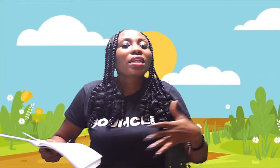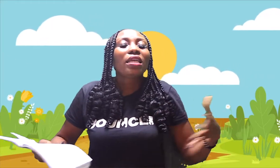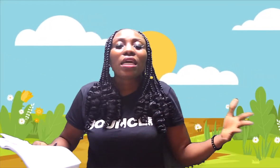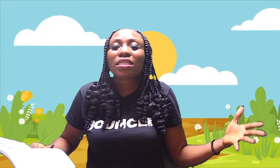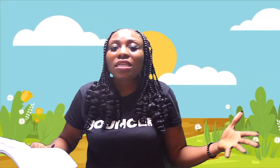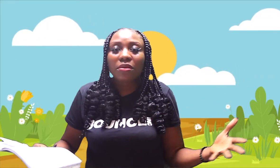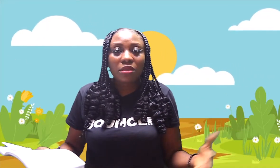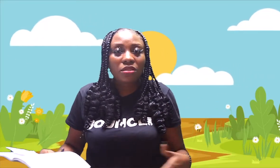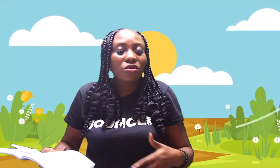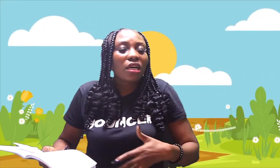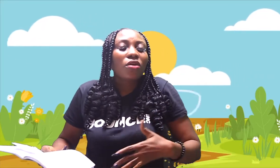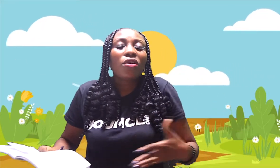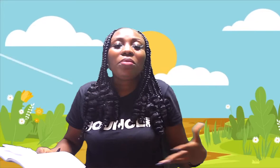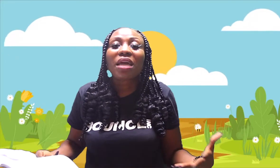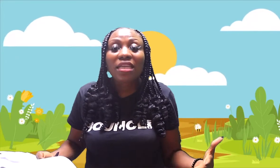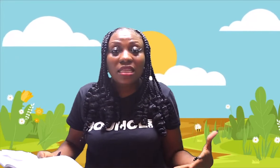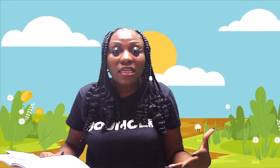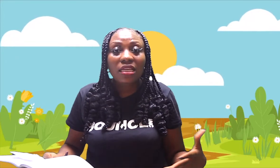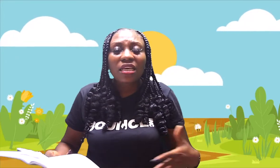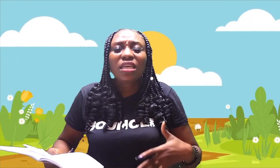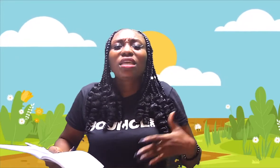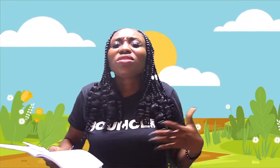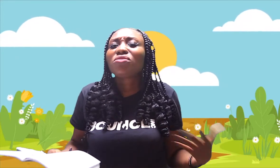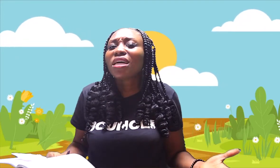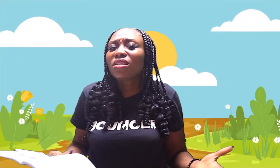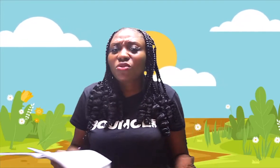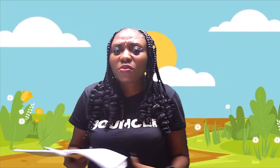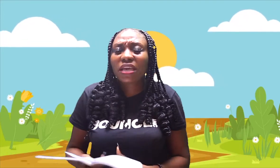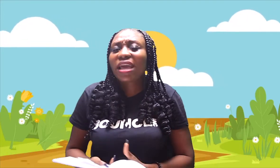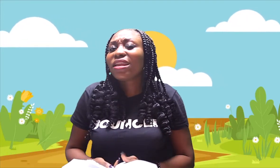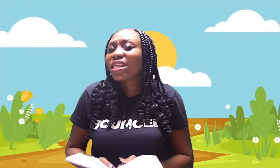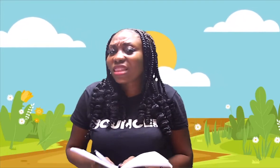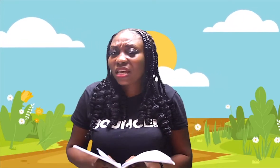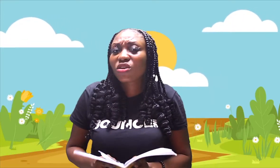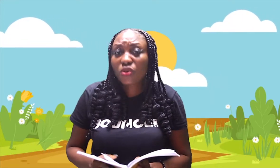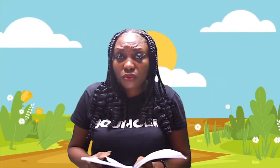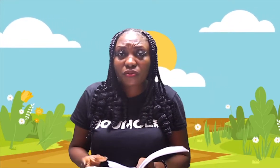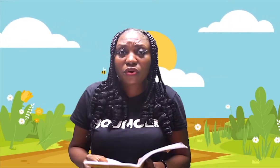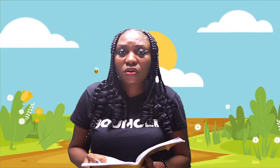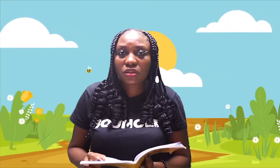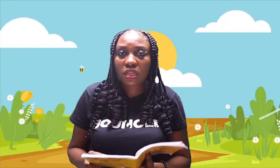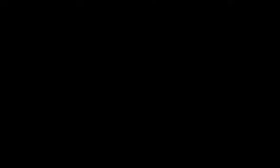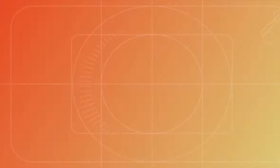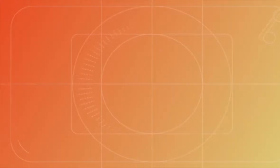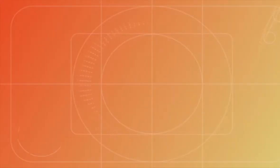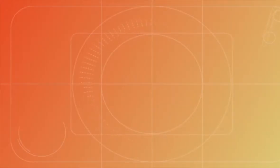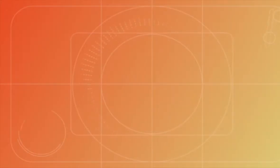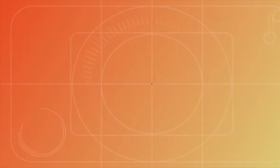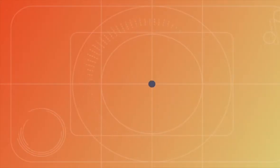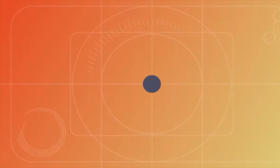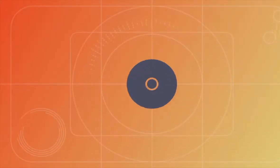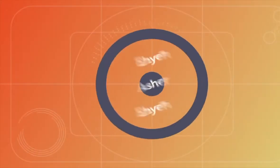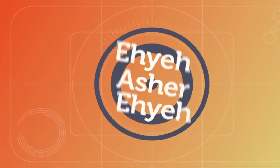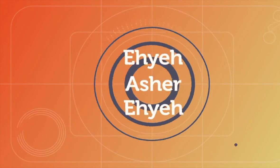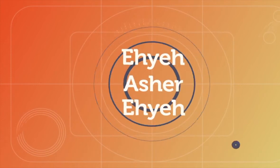means endless names. You can call Him anything. He is ready to be anything good for us. Eya